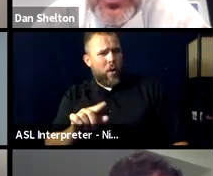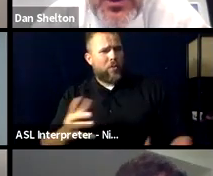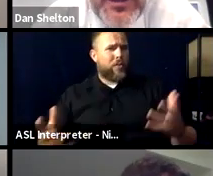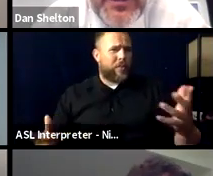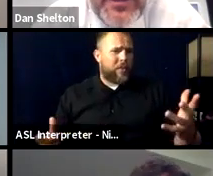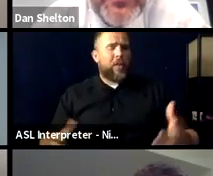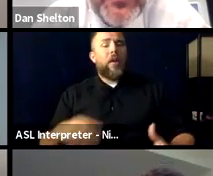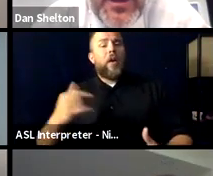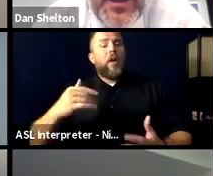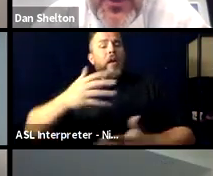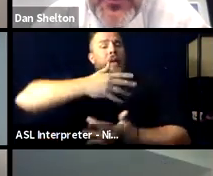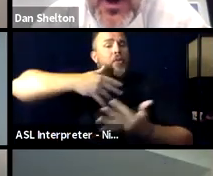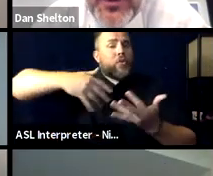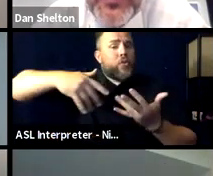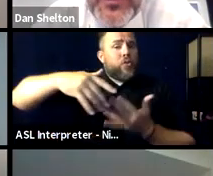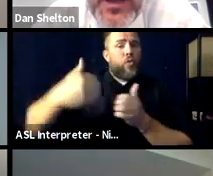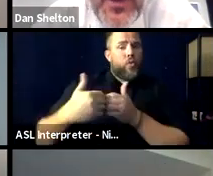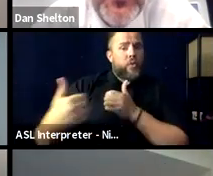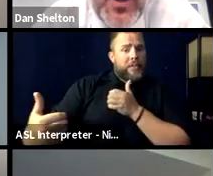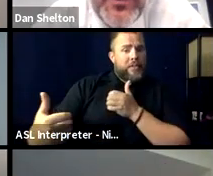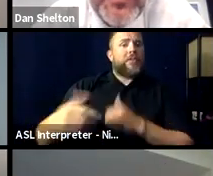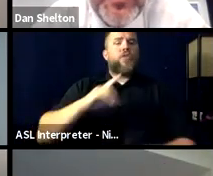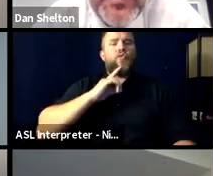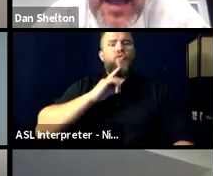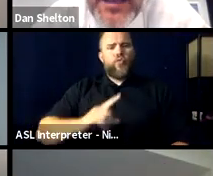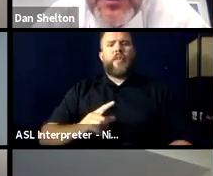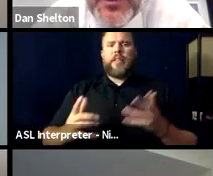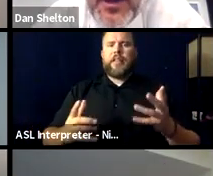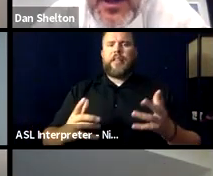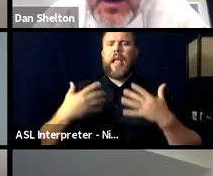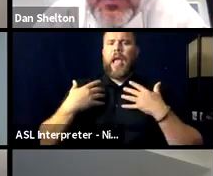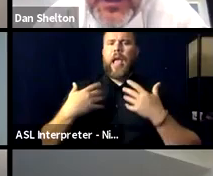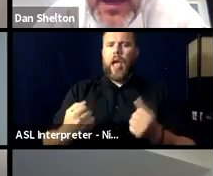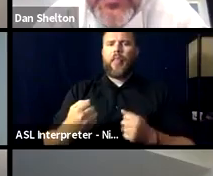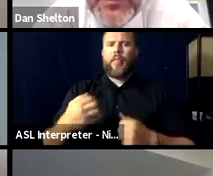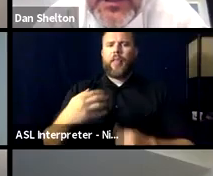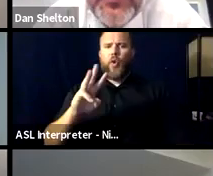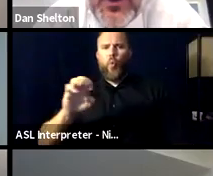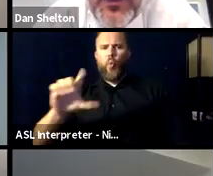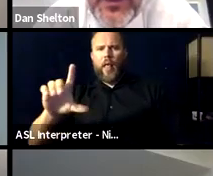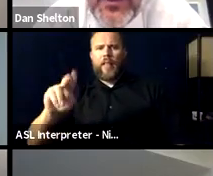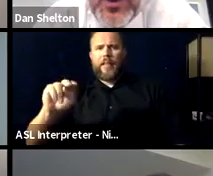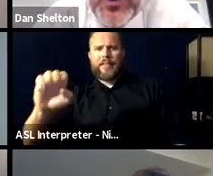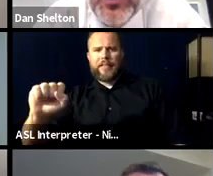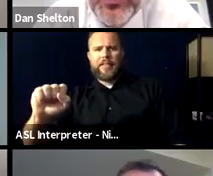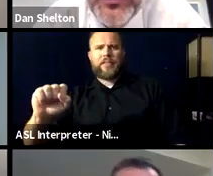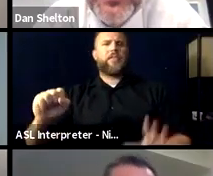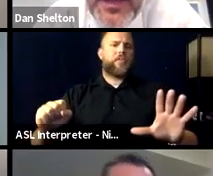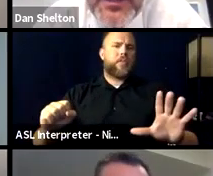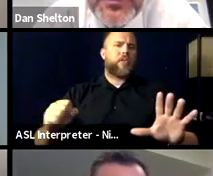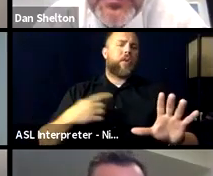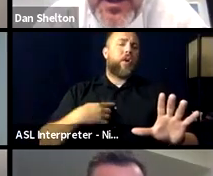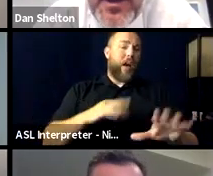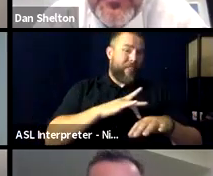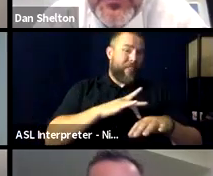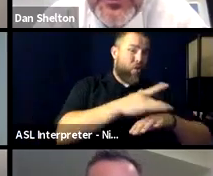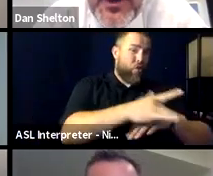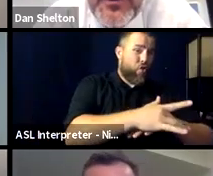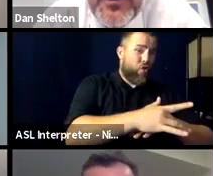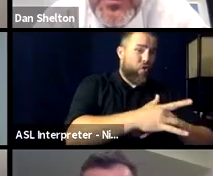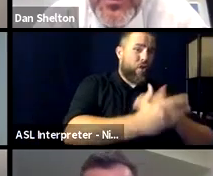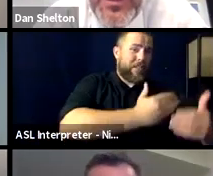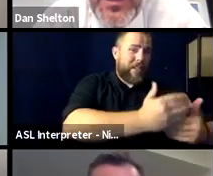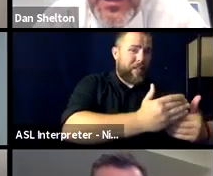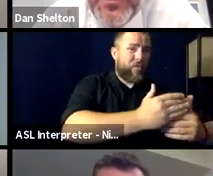Social emotional learning is health and wellness. Health and wellness has been tasked with a pretty heavy lift on the early stages